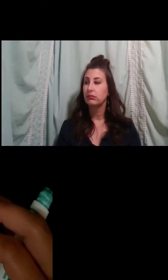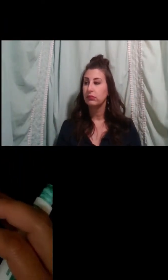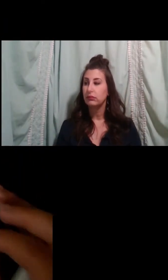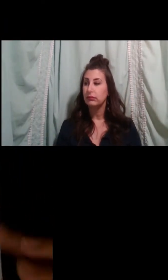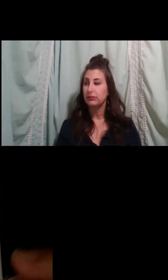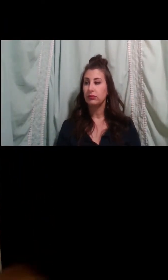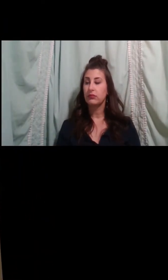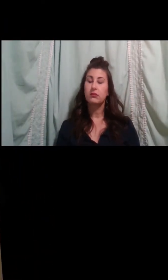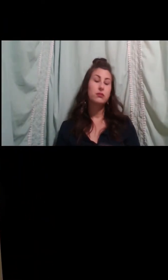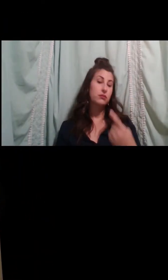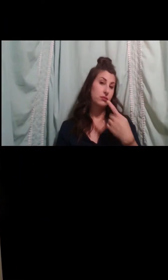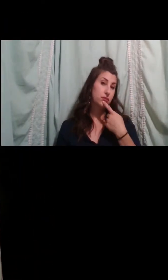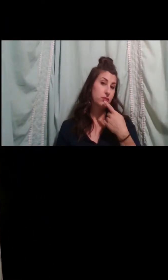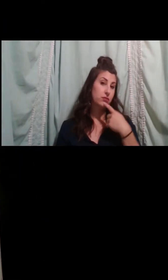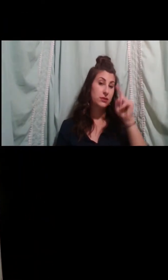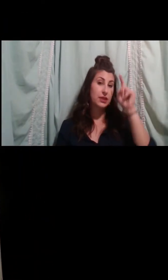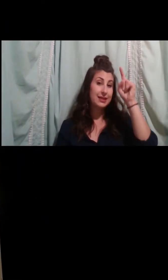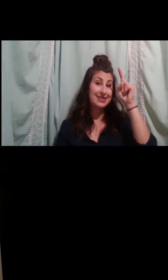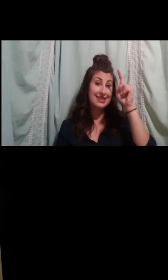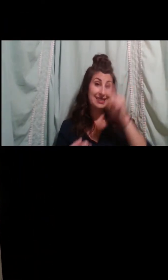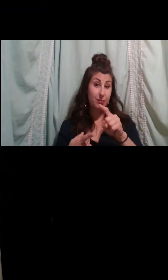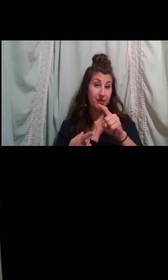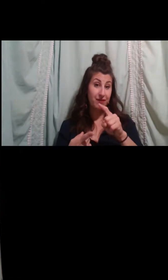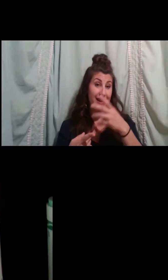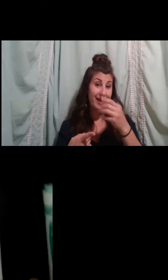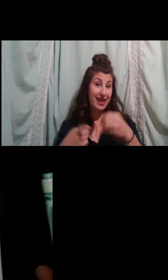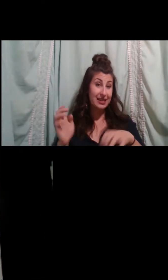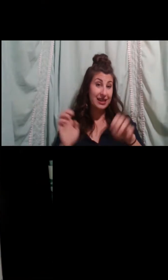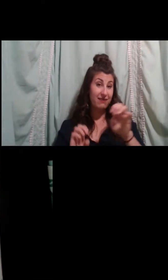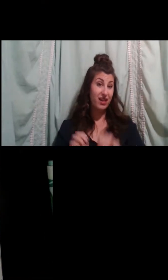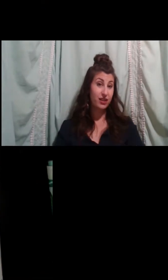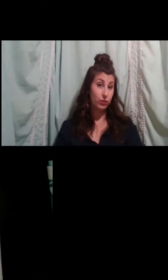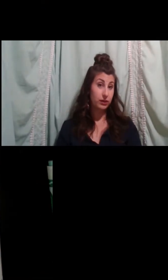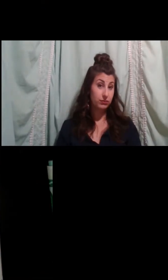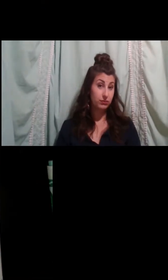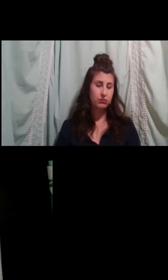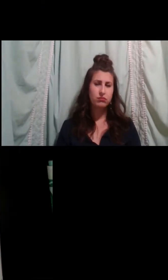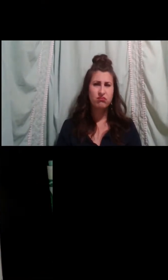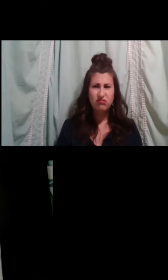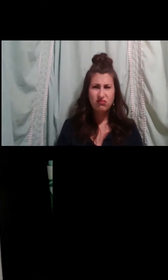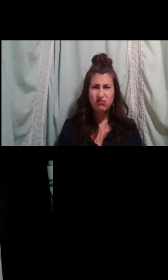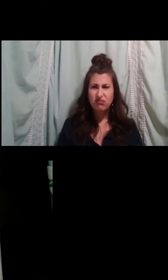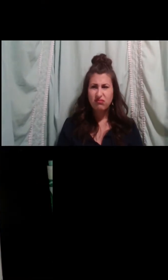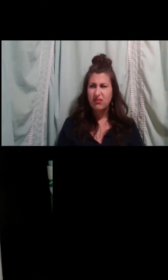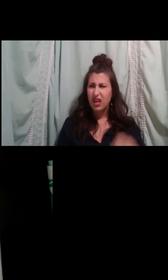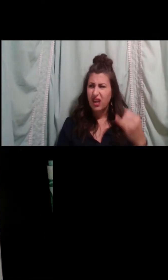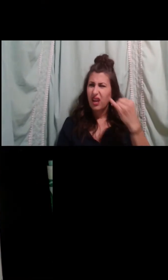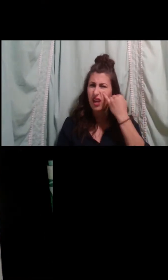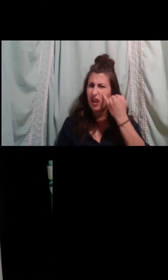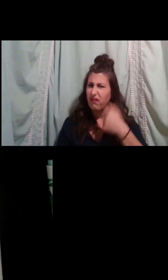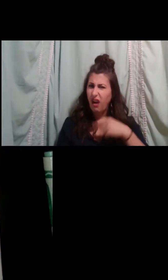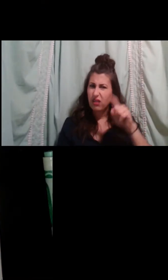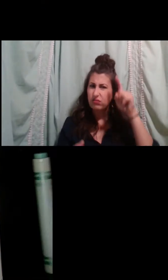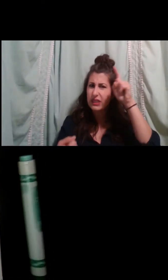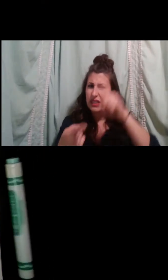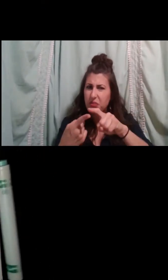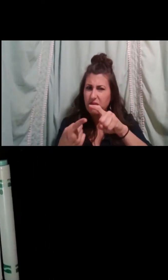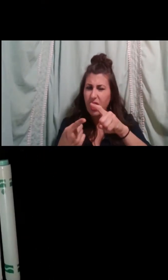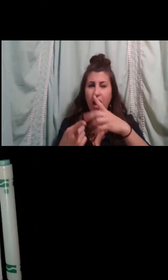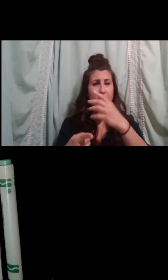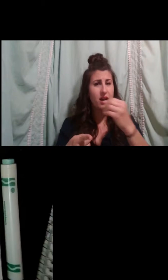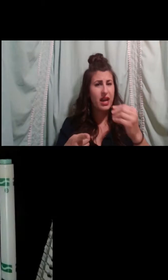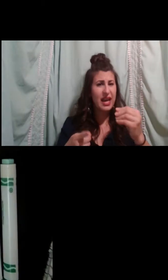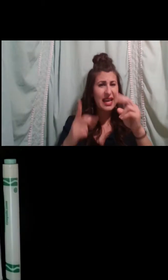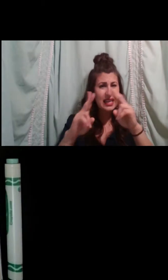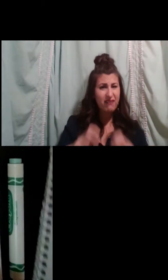All right, so this says to simplify and evaluate. Okay, well, if I'm going to simplify and evaluate,